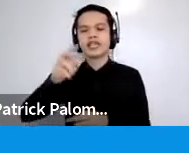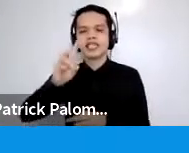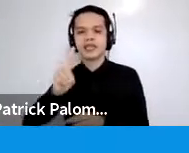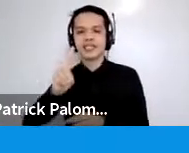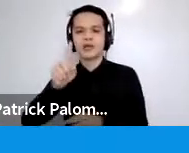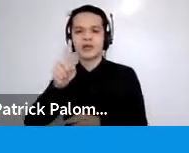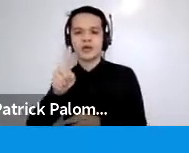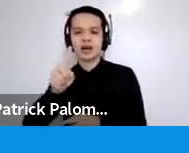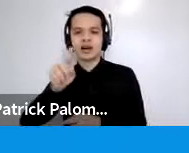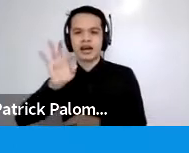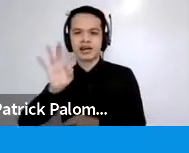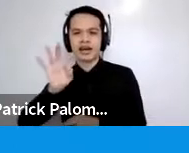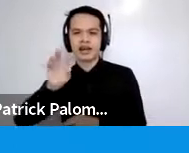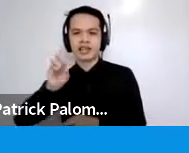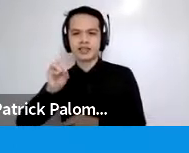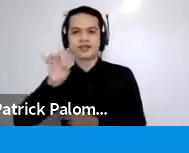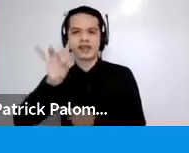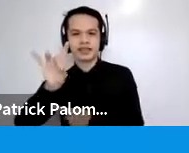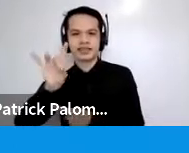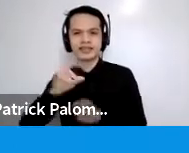WHD1908.